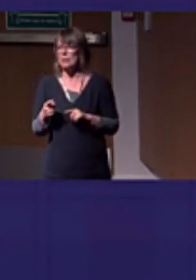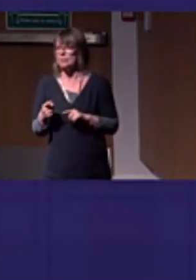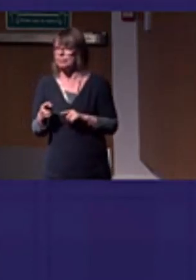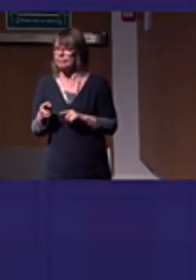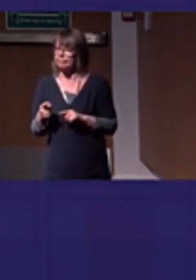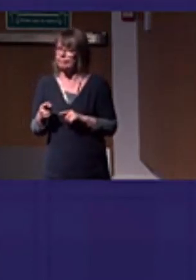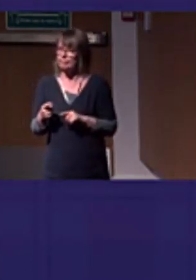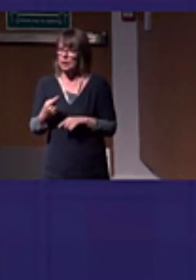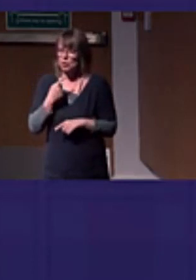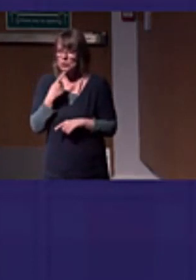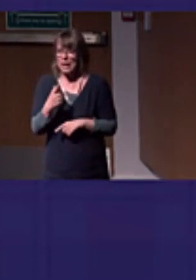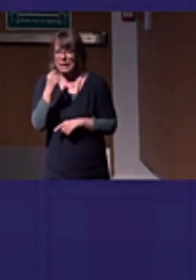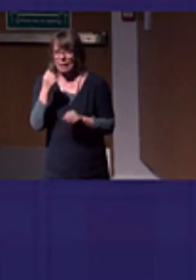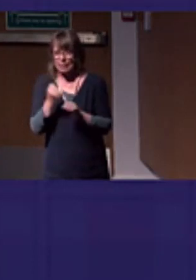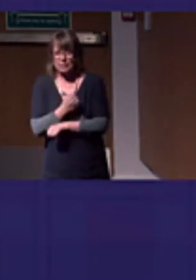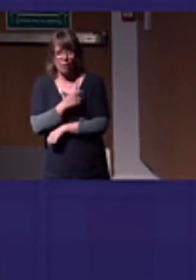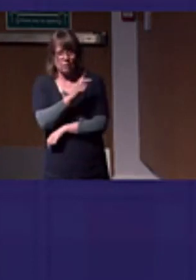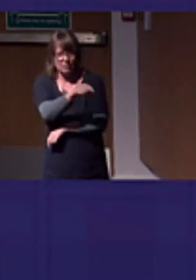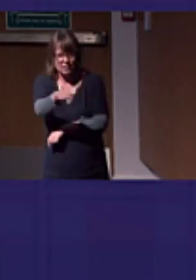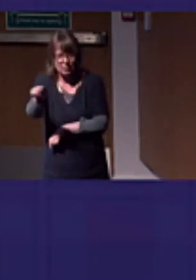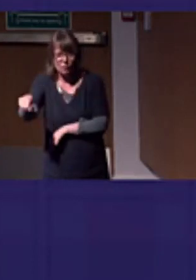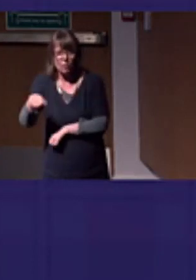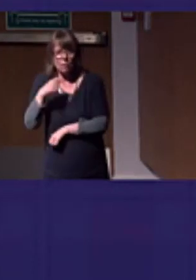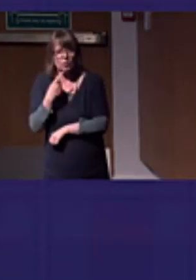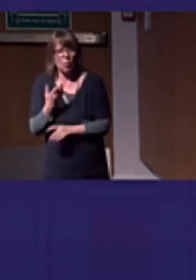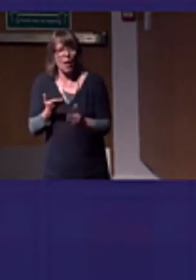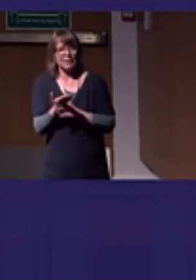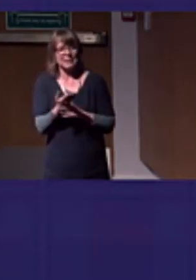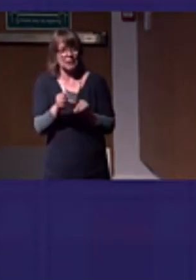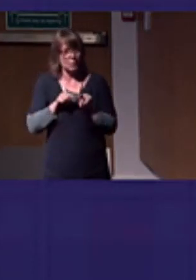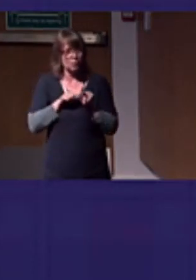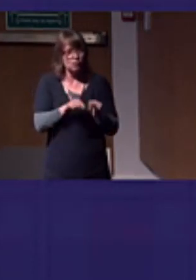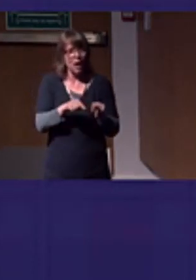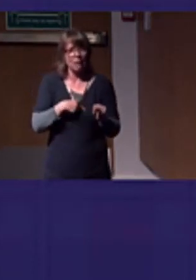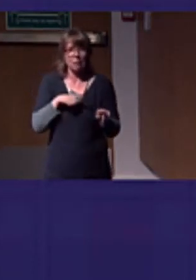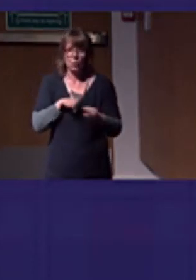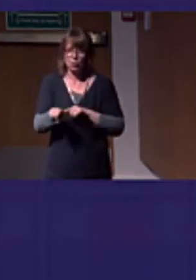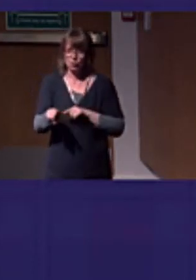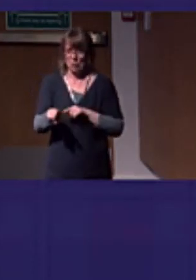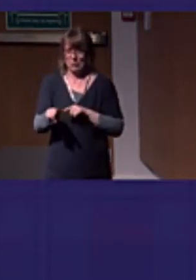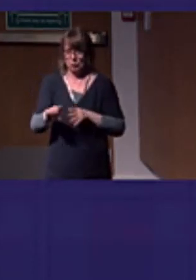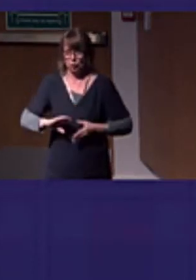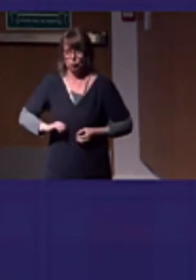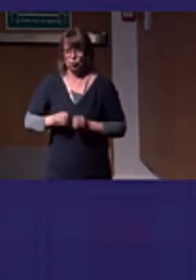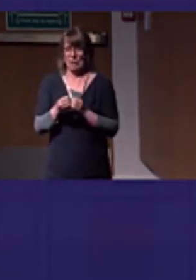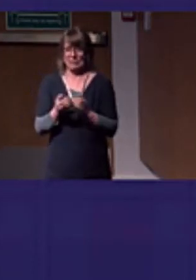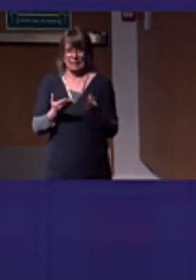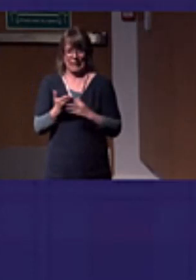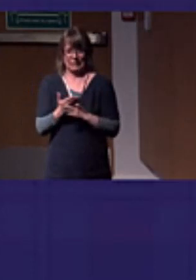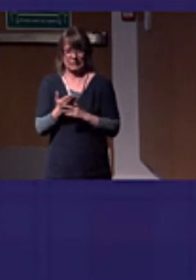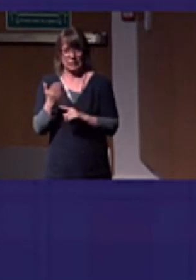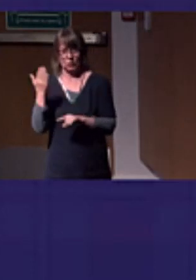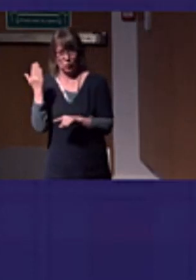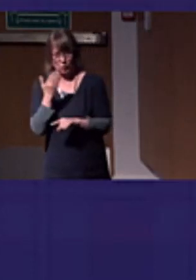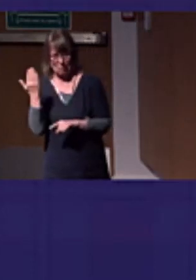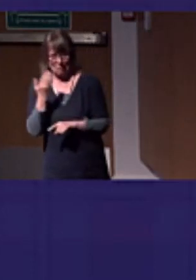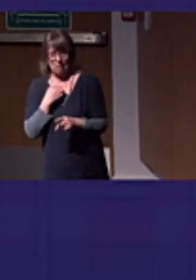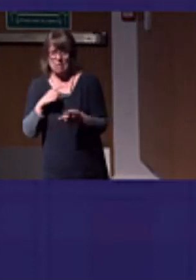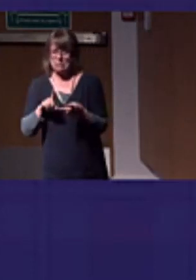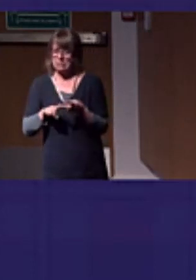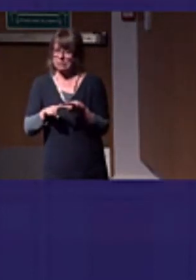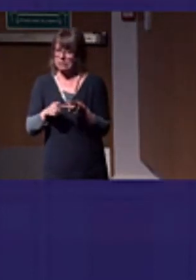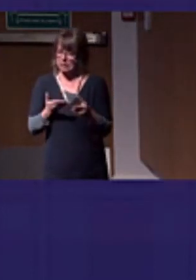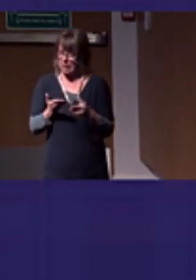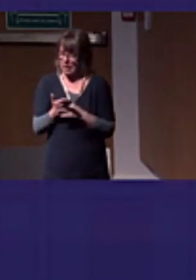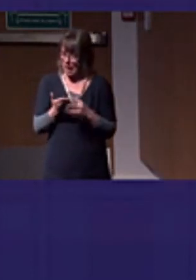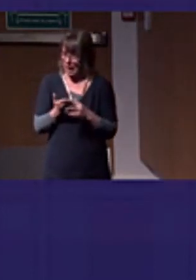done. So we have had an accessibility track. We have tried to be as accessible for the speakers. We have